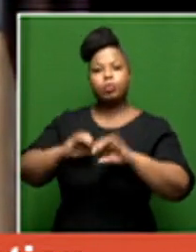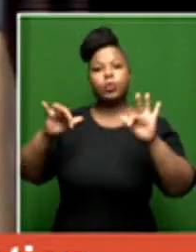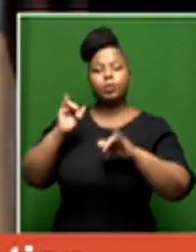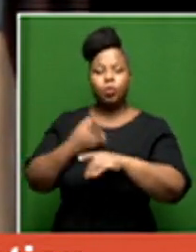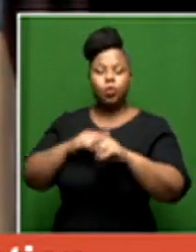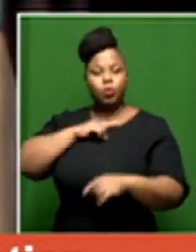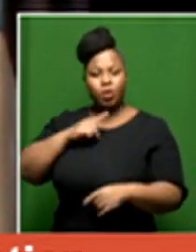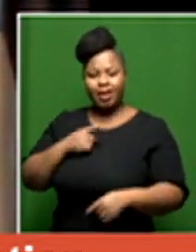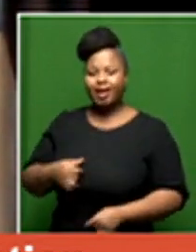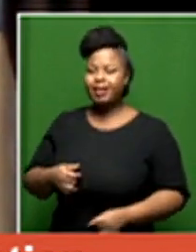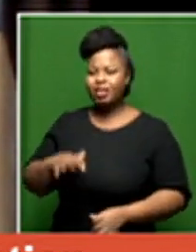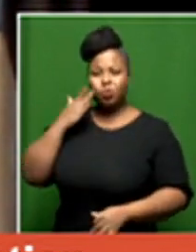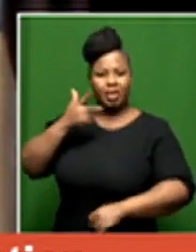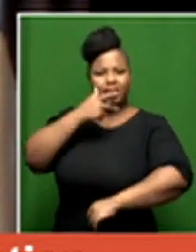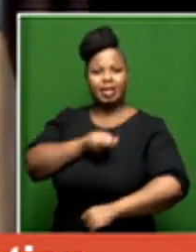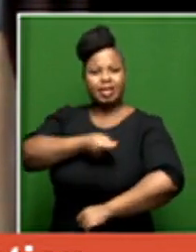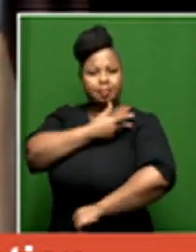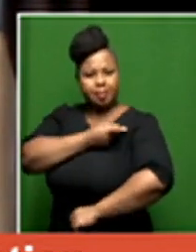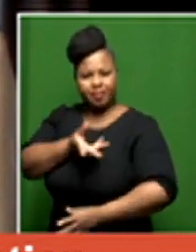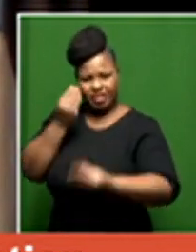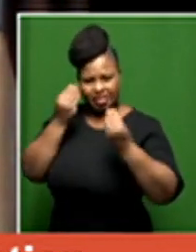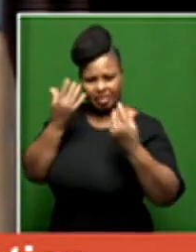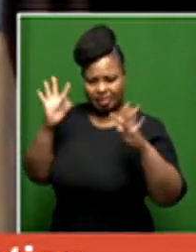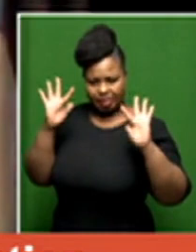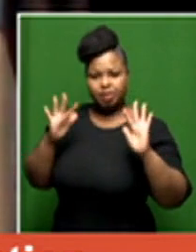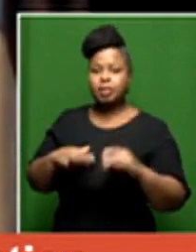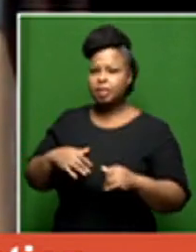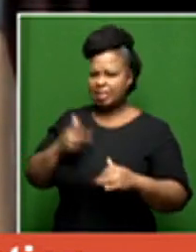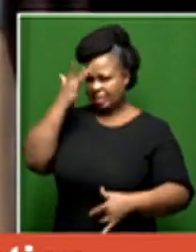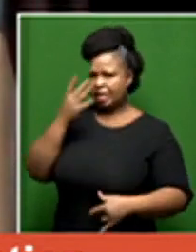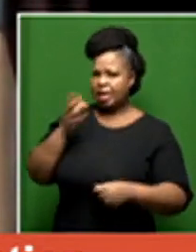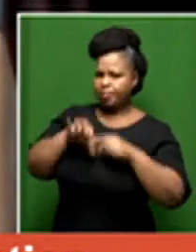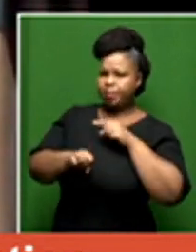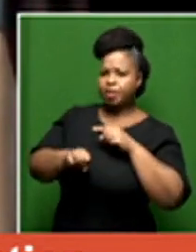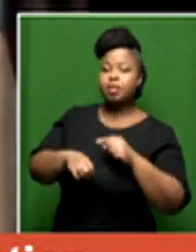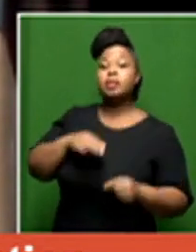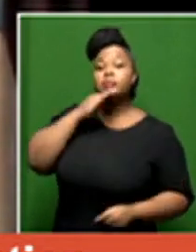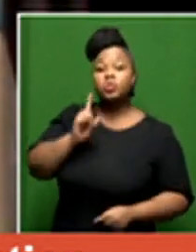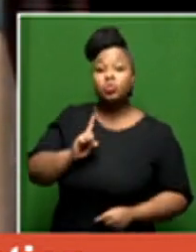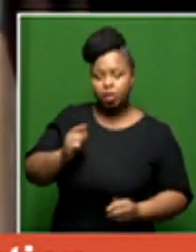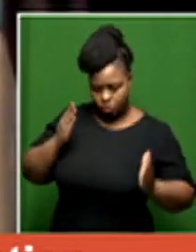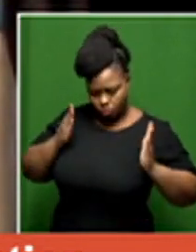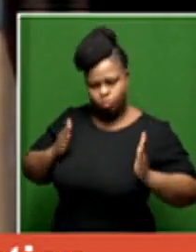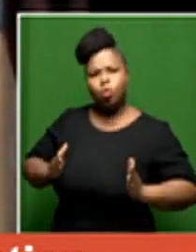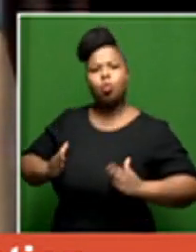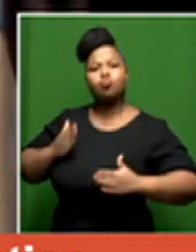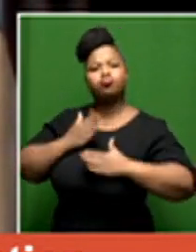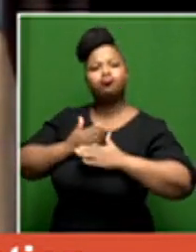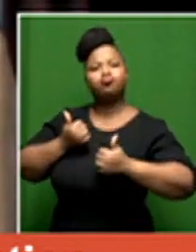side effects is telling us, when you've got side effects, is telling us that your immune system is